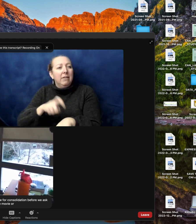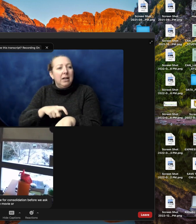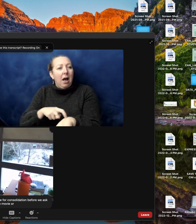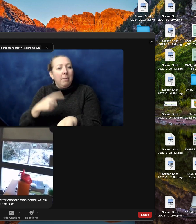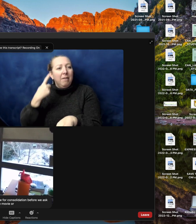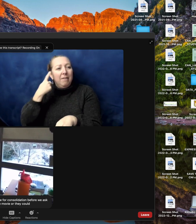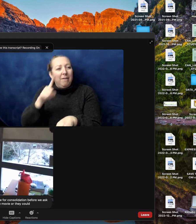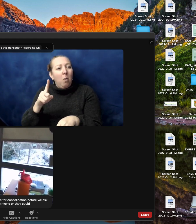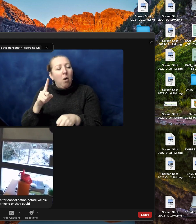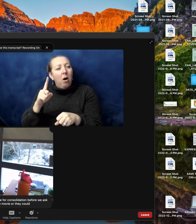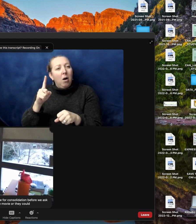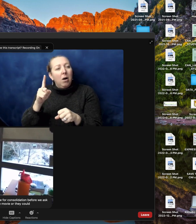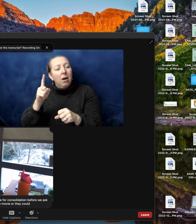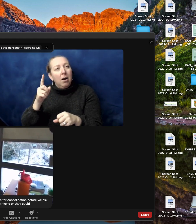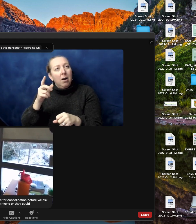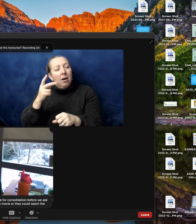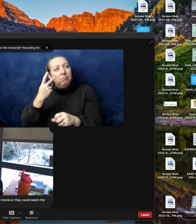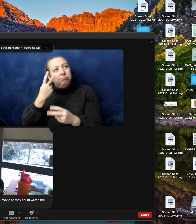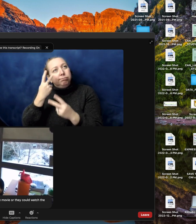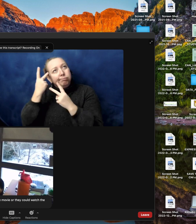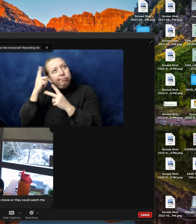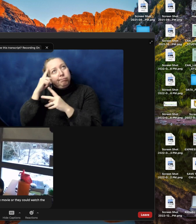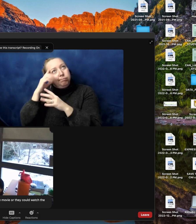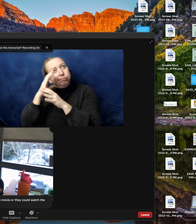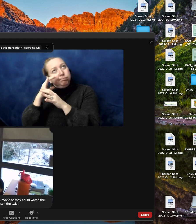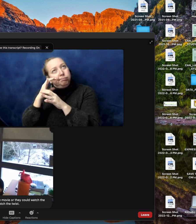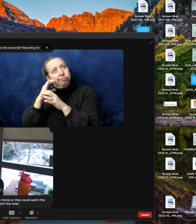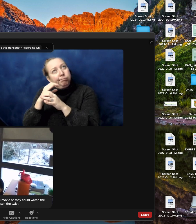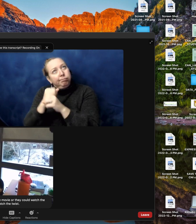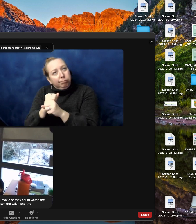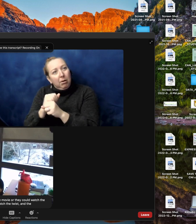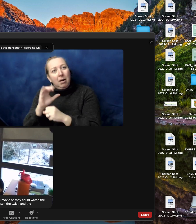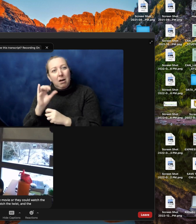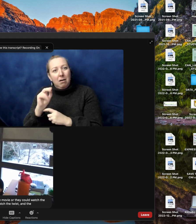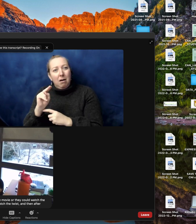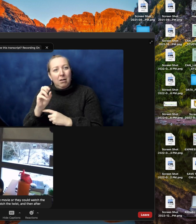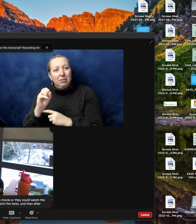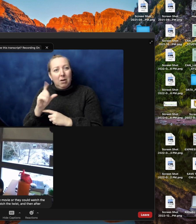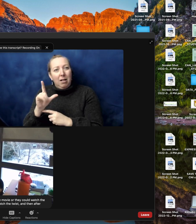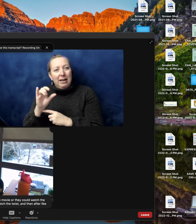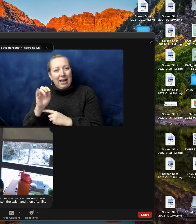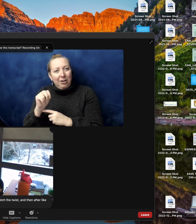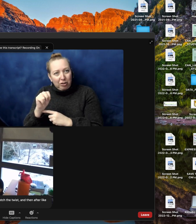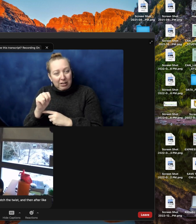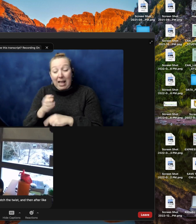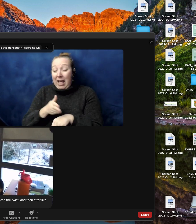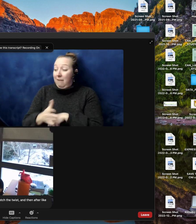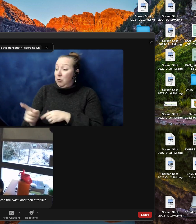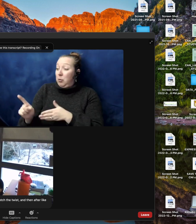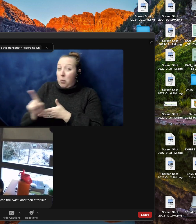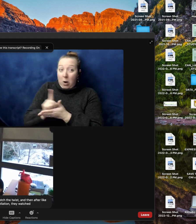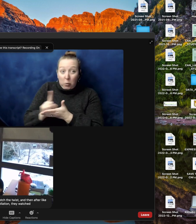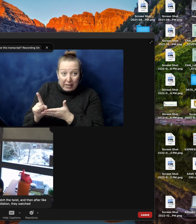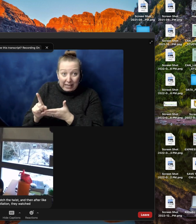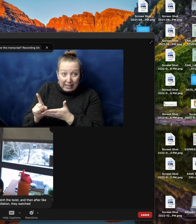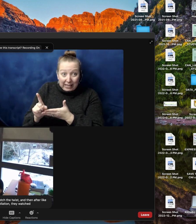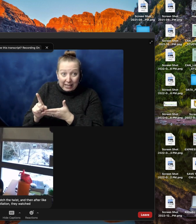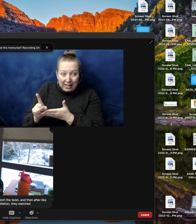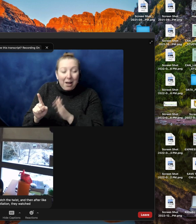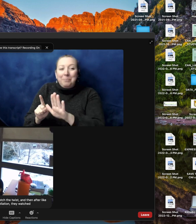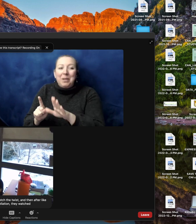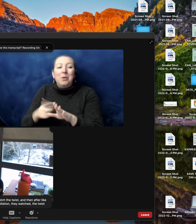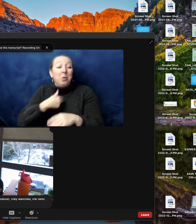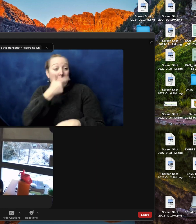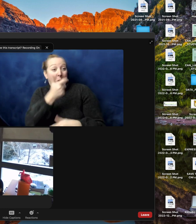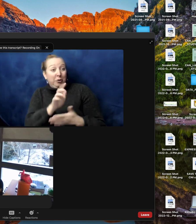could watch the movie and not watch the quiz, and then after like a week of consolidation they watch the quiz and then they do the